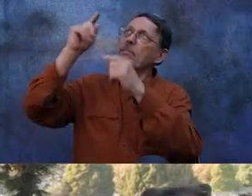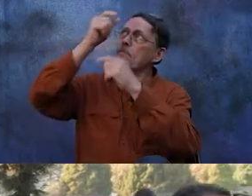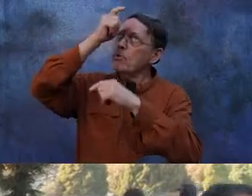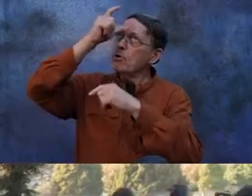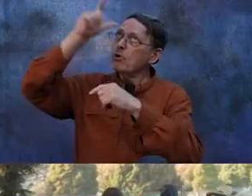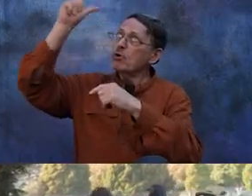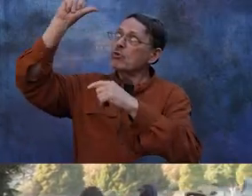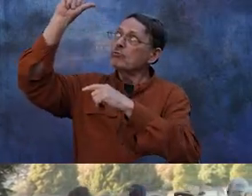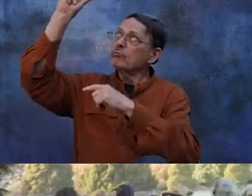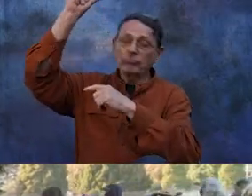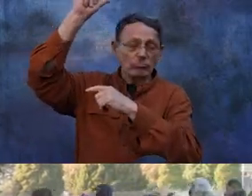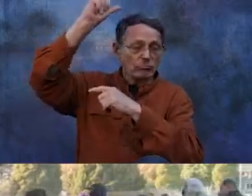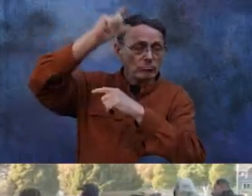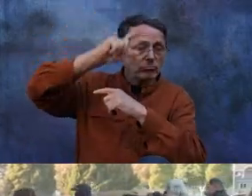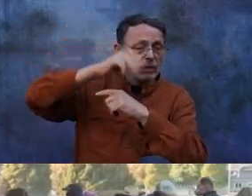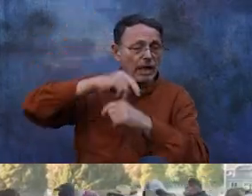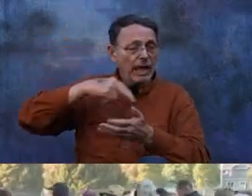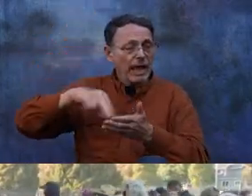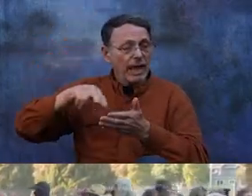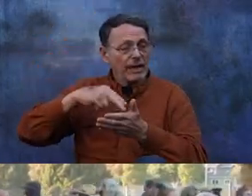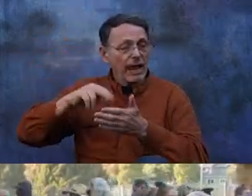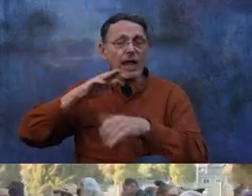moon, and dance on the